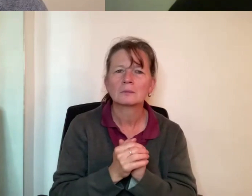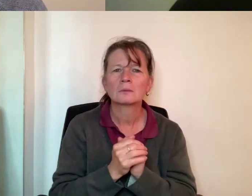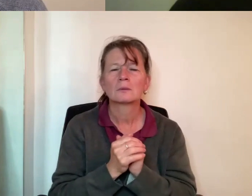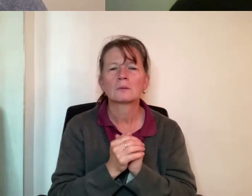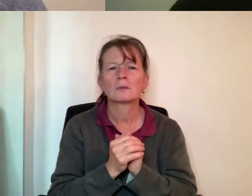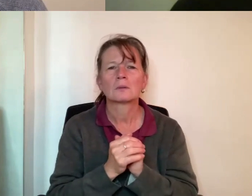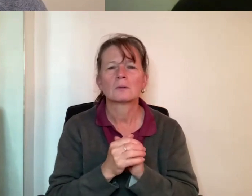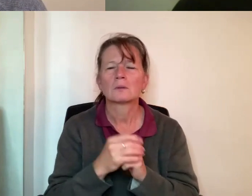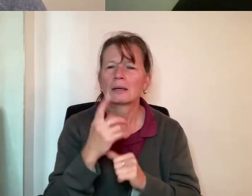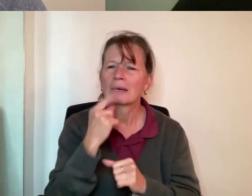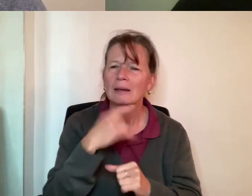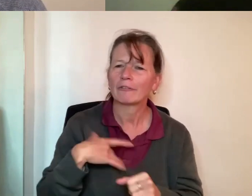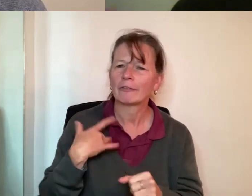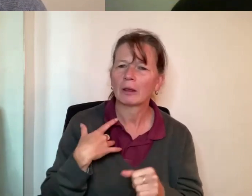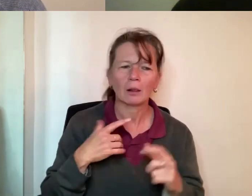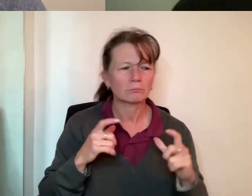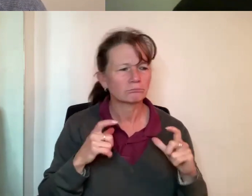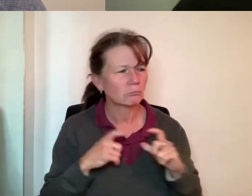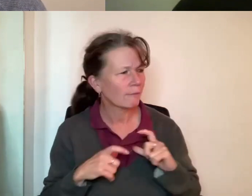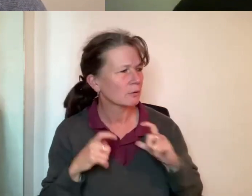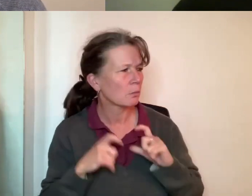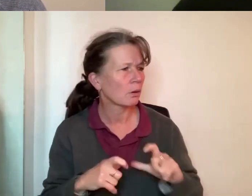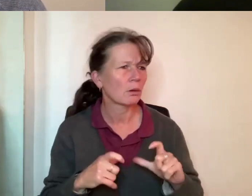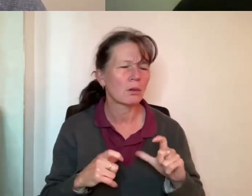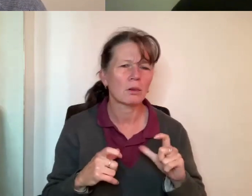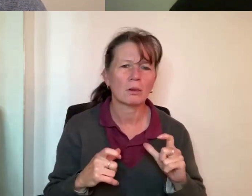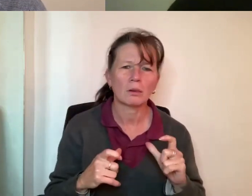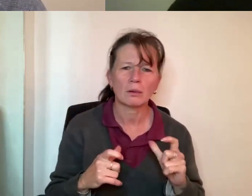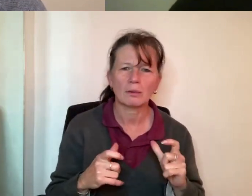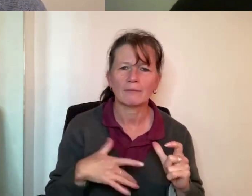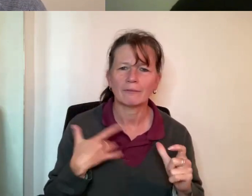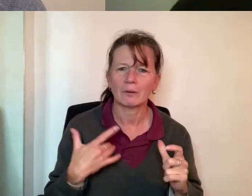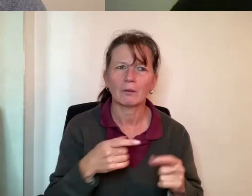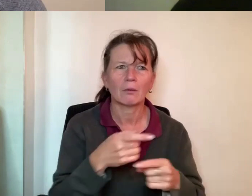and can feel comfortable and welcomed.